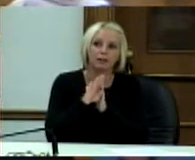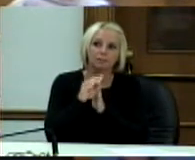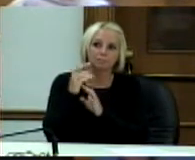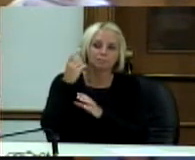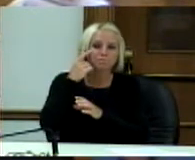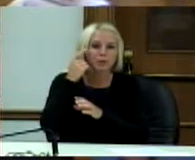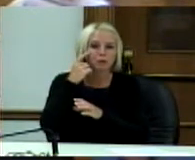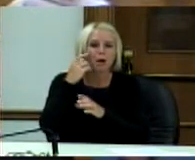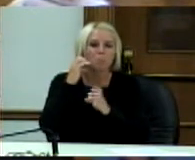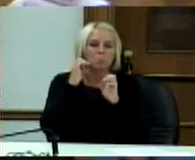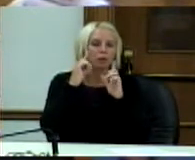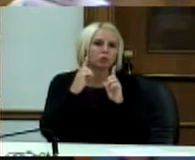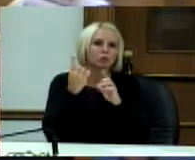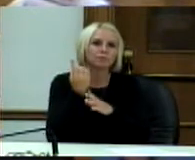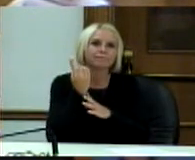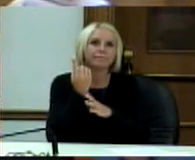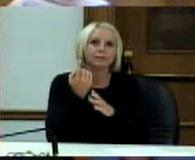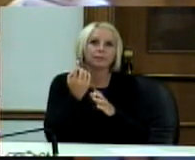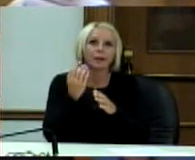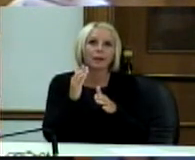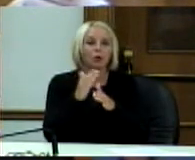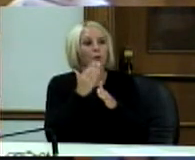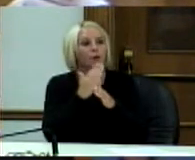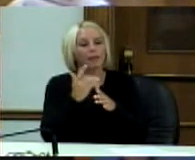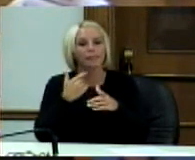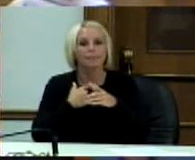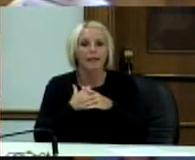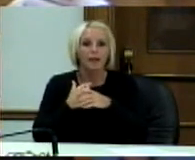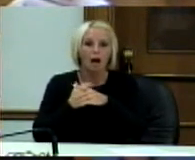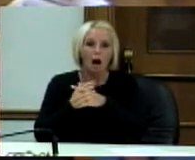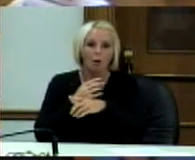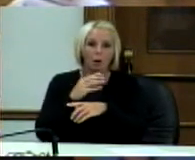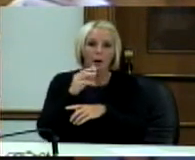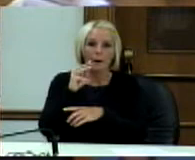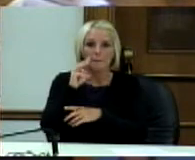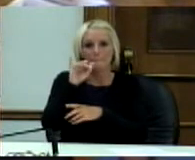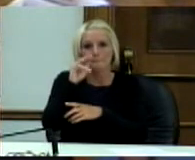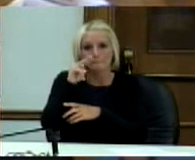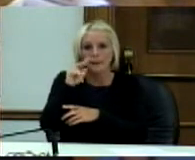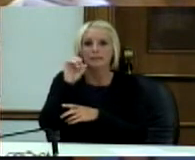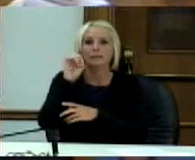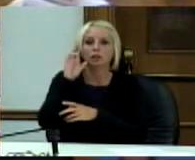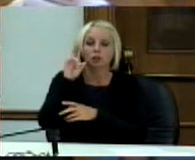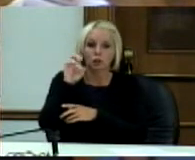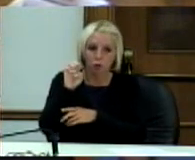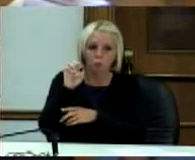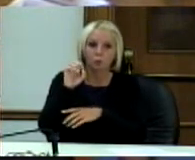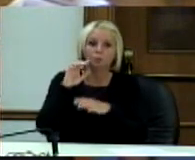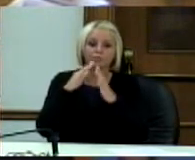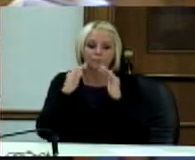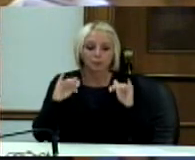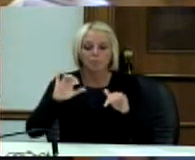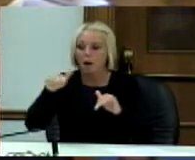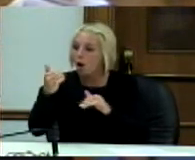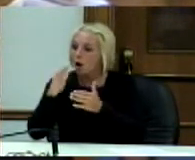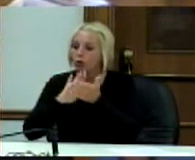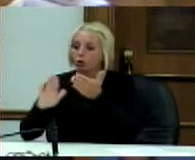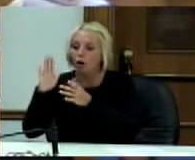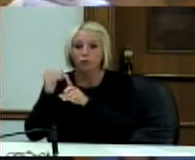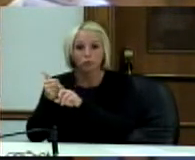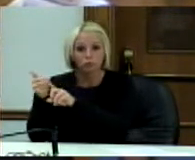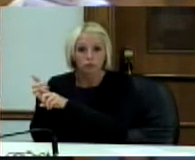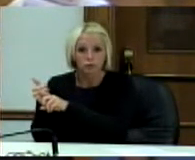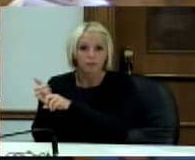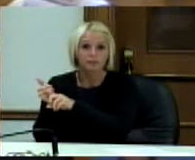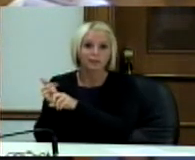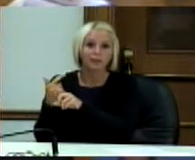developmental education is something within our MnSCU system at South Central and other MnSCU colleges that